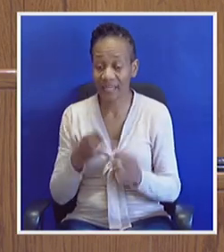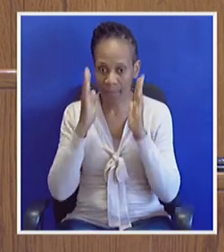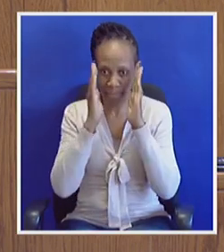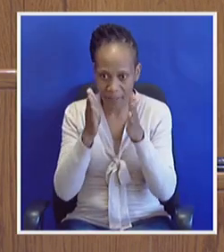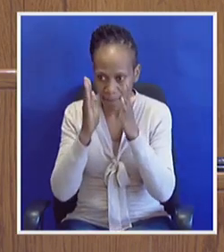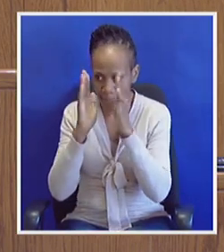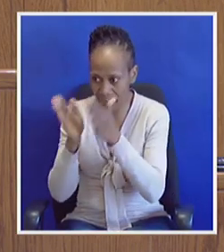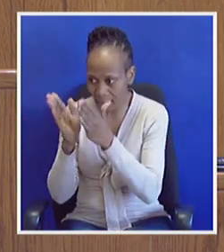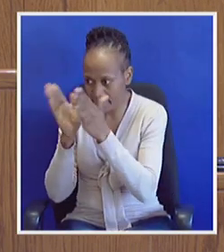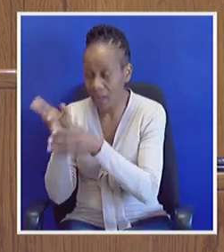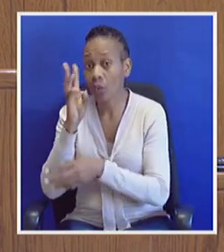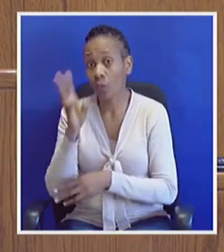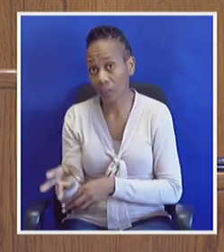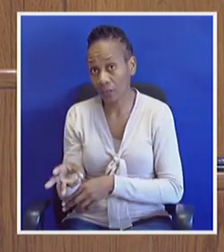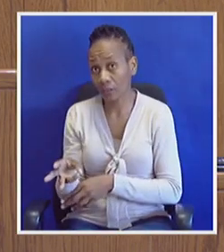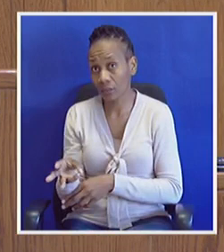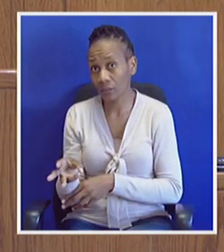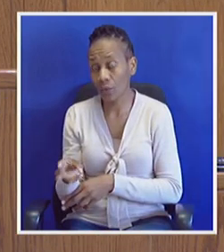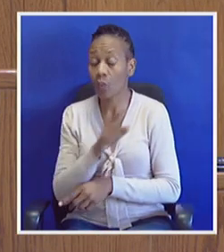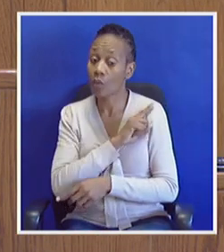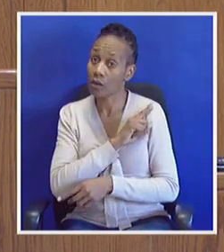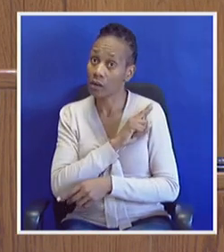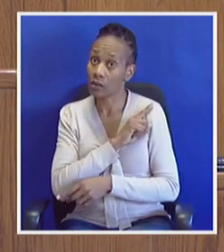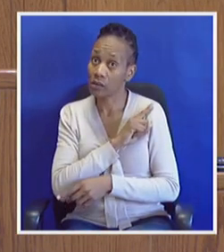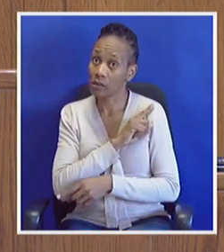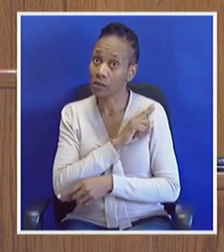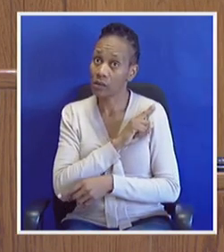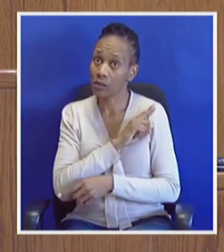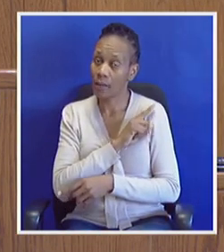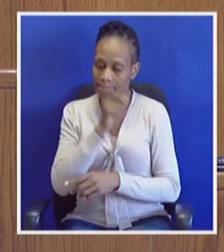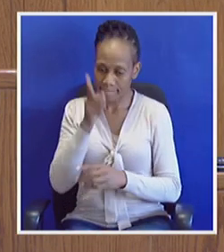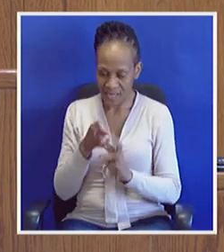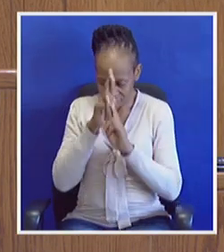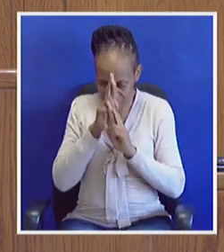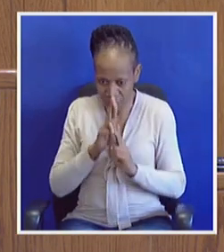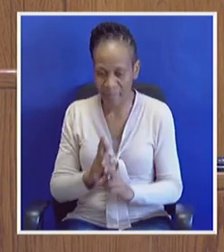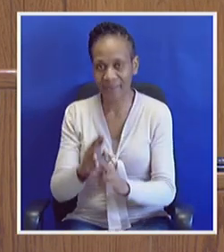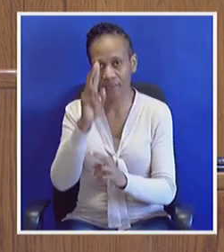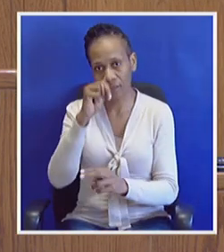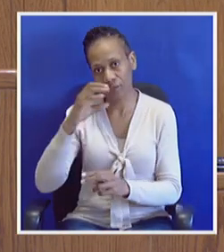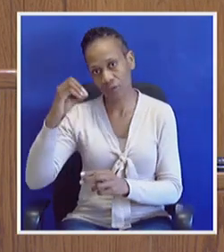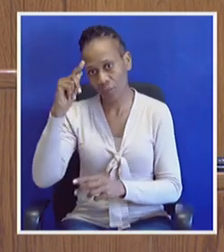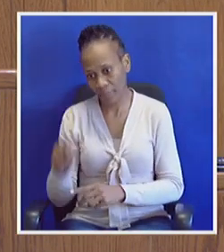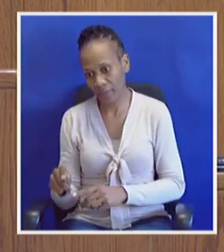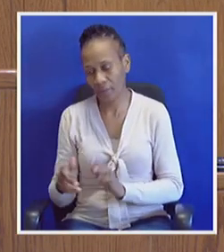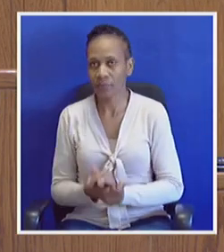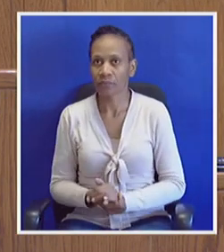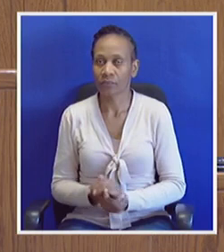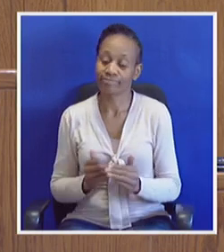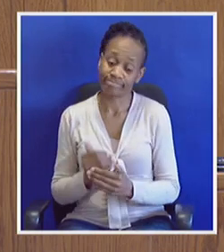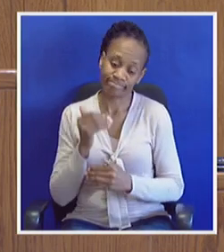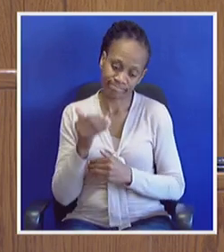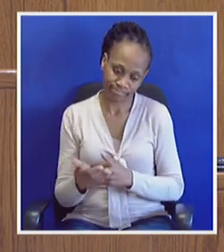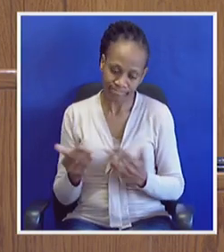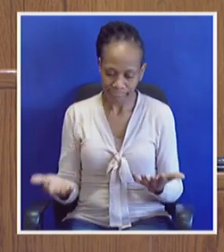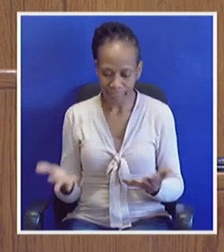I will deal with it, because it is in the interest of the dignity of this House. In having said that, I